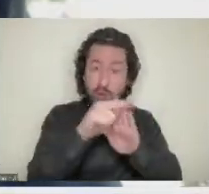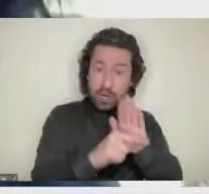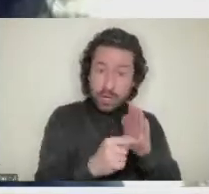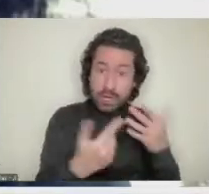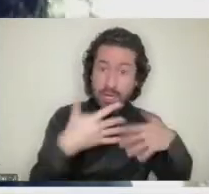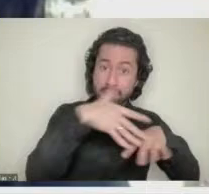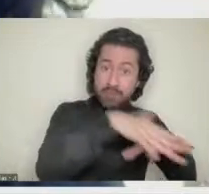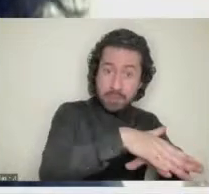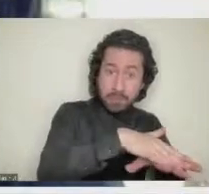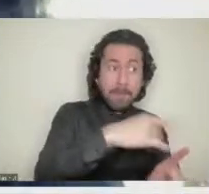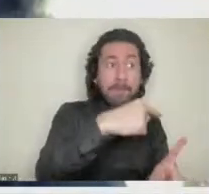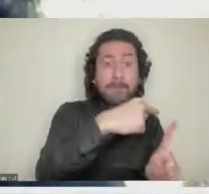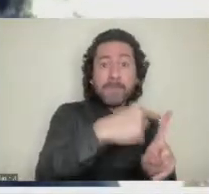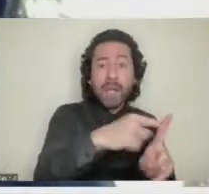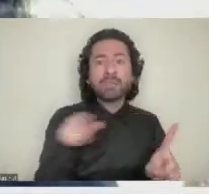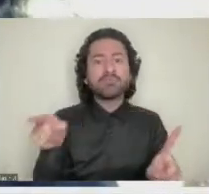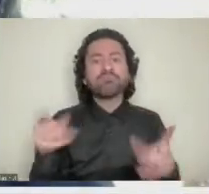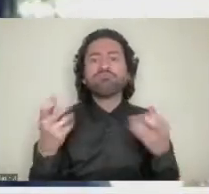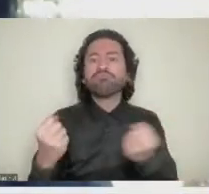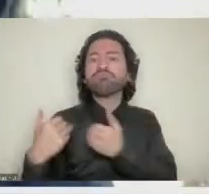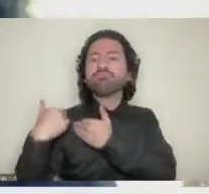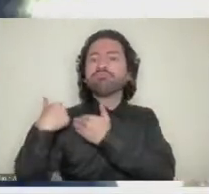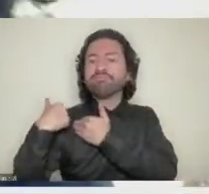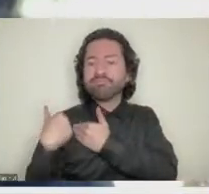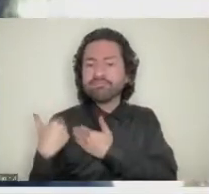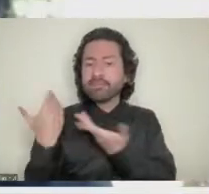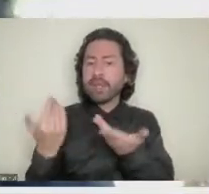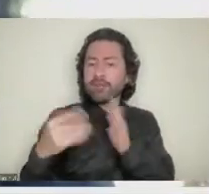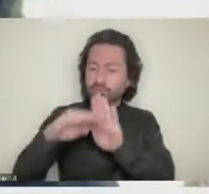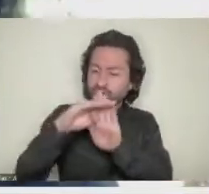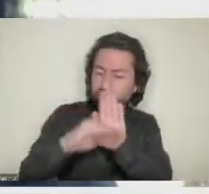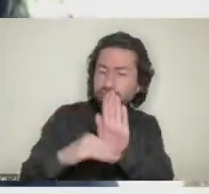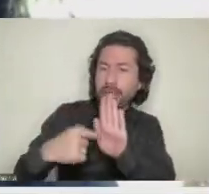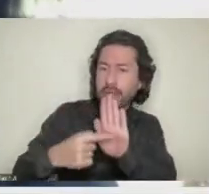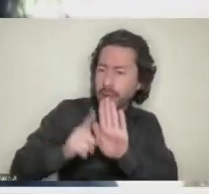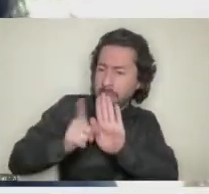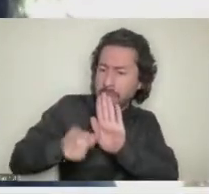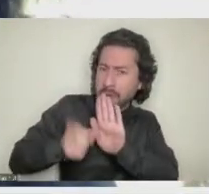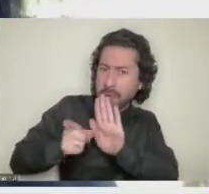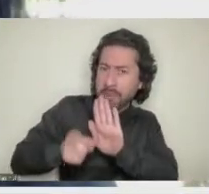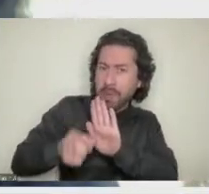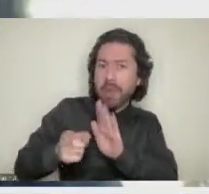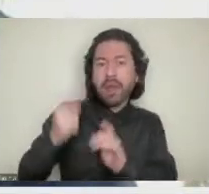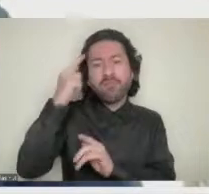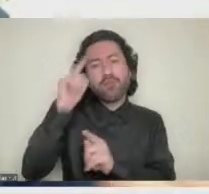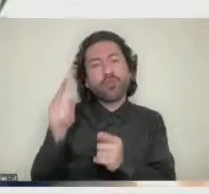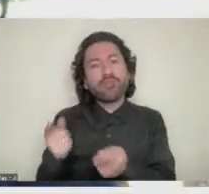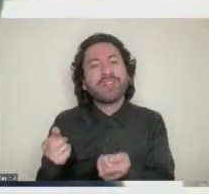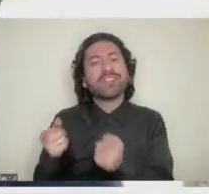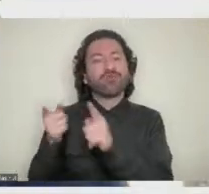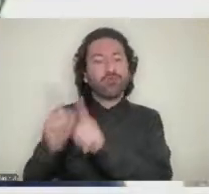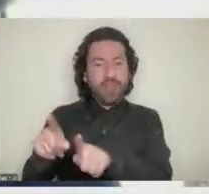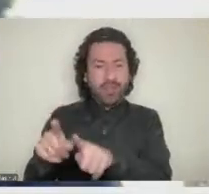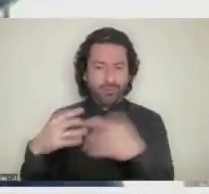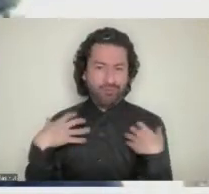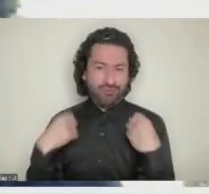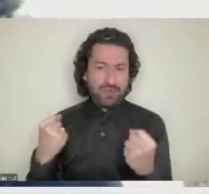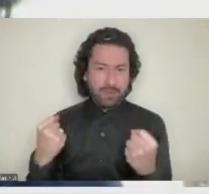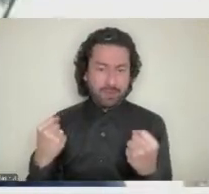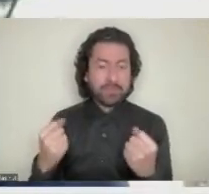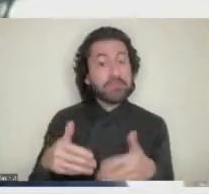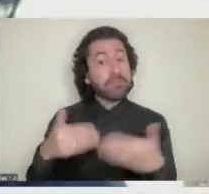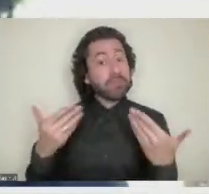policies, they also have faculties with regard to certain regulations that exert influence on some